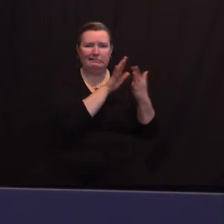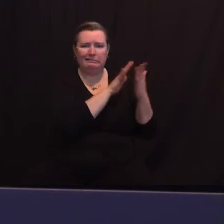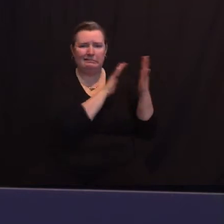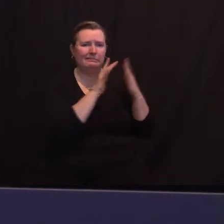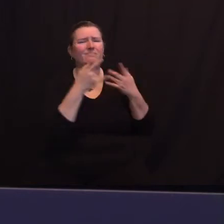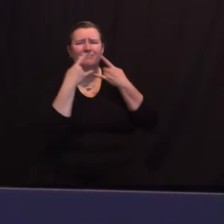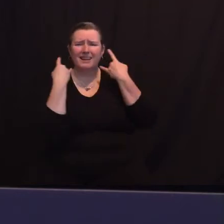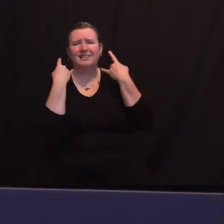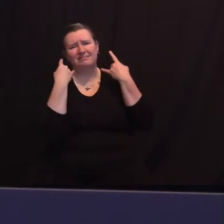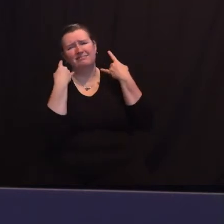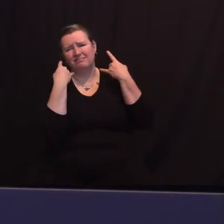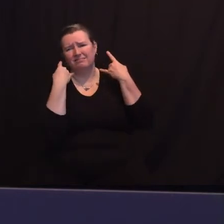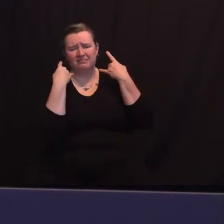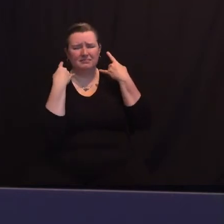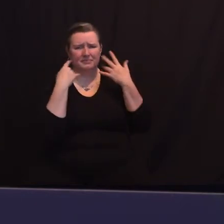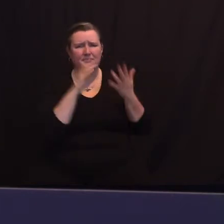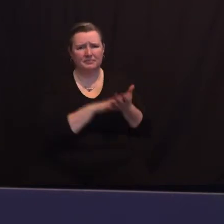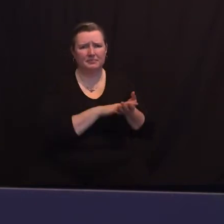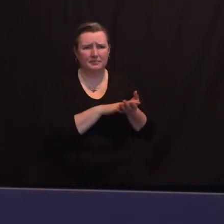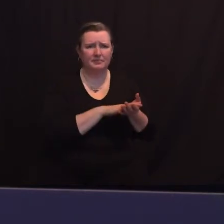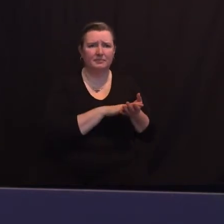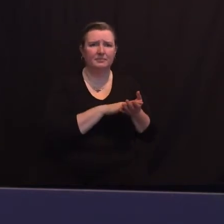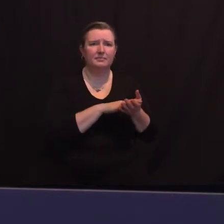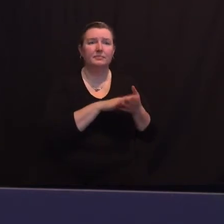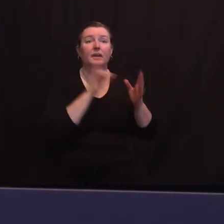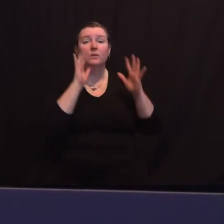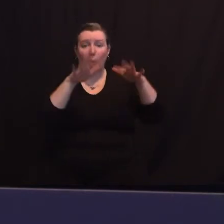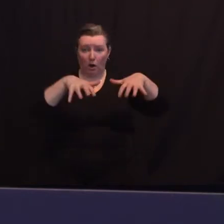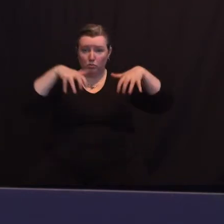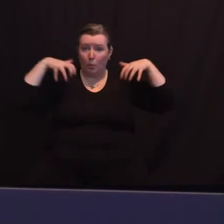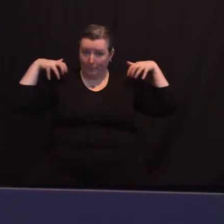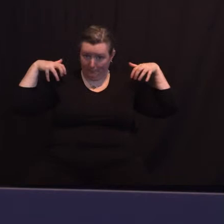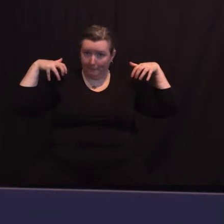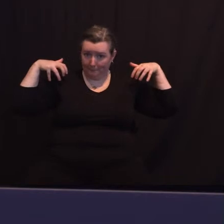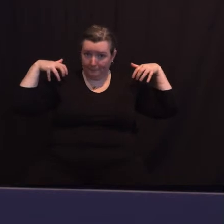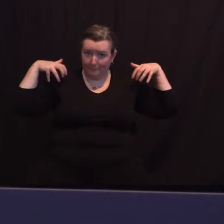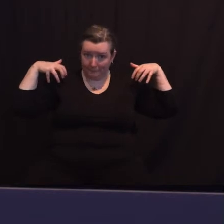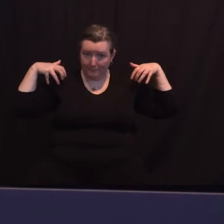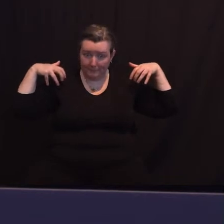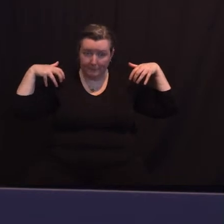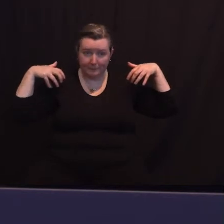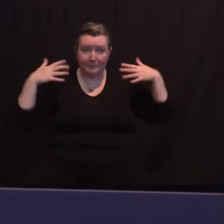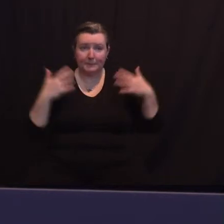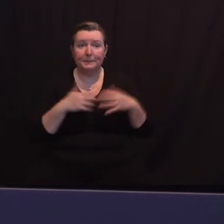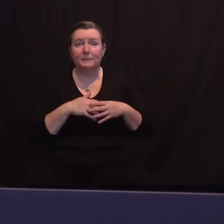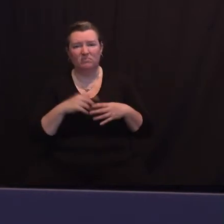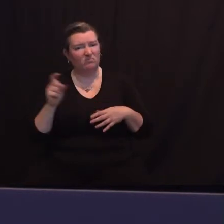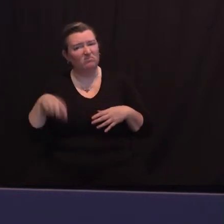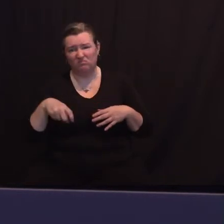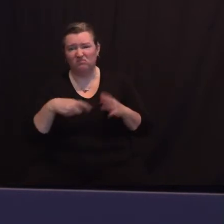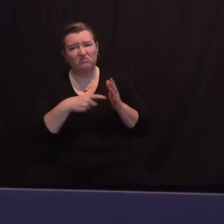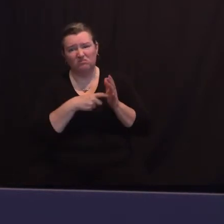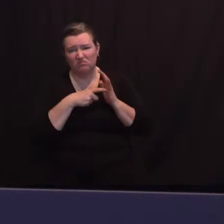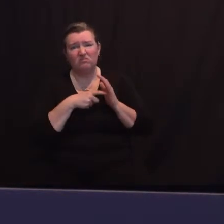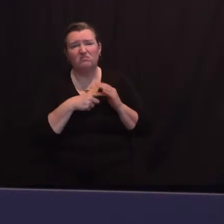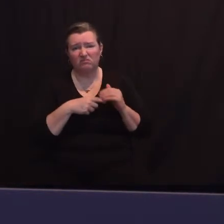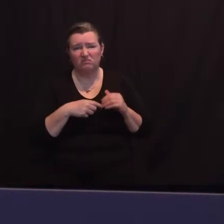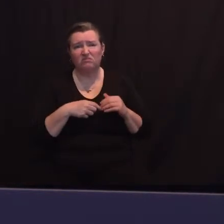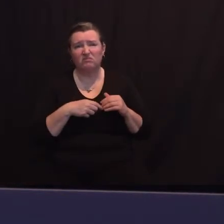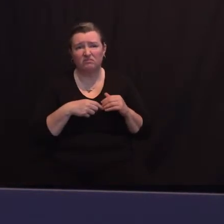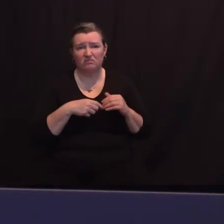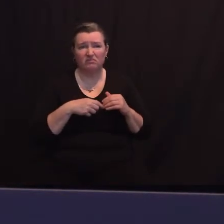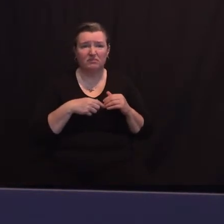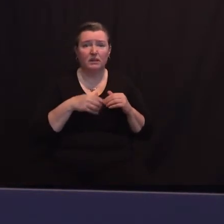auditoriums, and also during activities when increased exhalation occurs, such as singing, shouting,